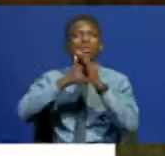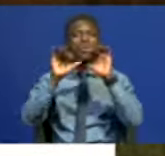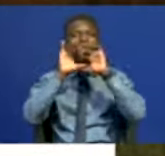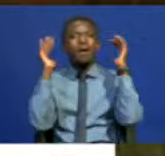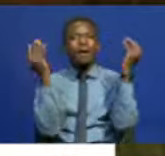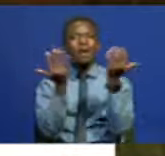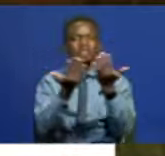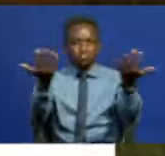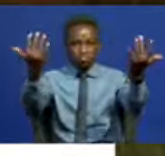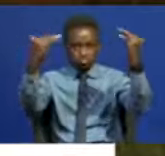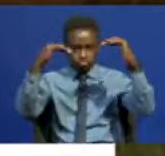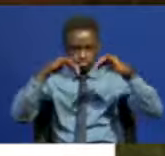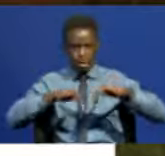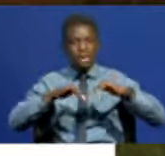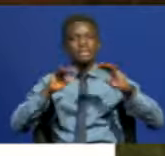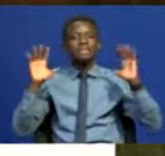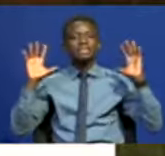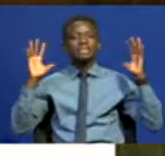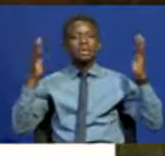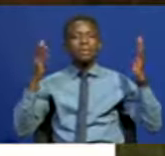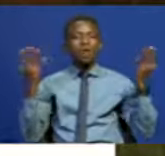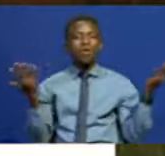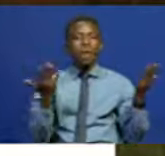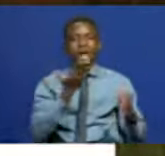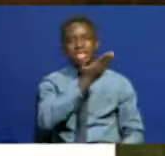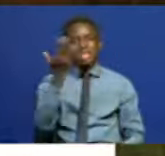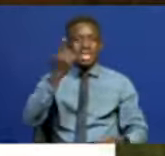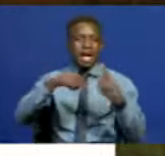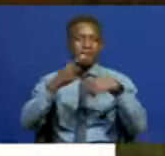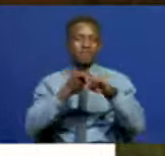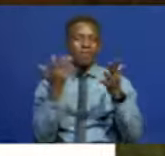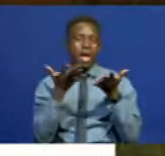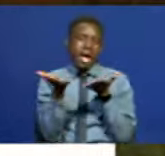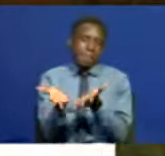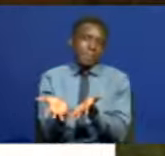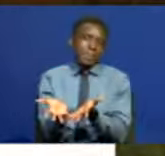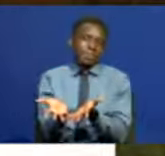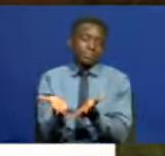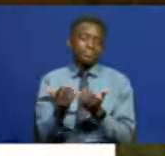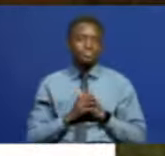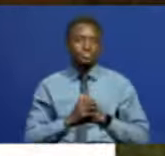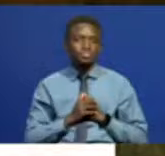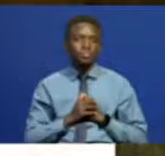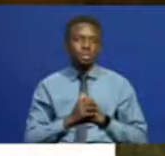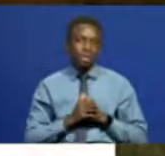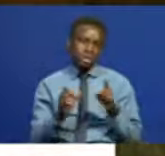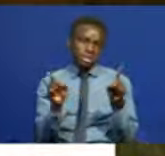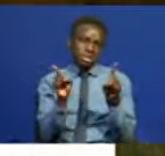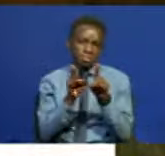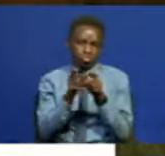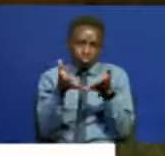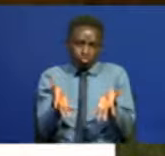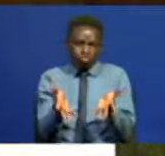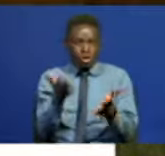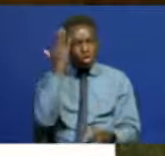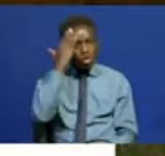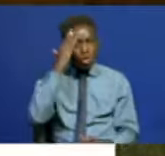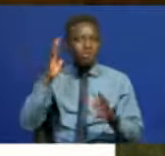celebrate their origin. Mm. And for your case, I'm sorry to say this, I mean, today is Utamadun Day,